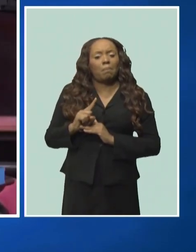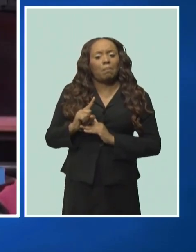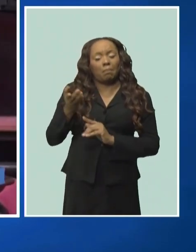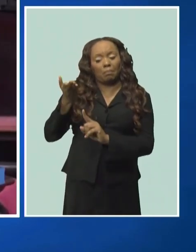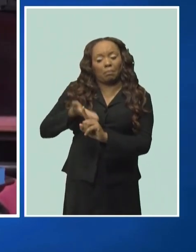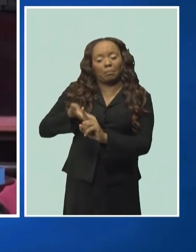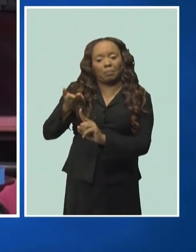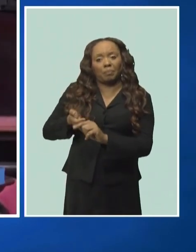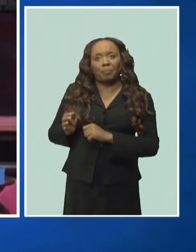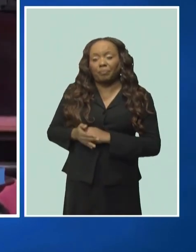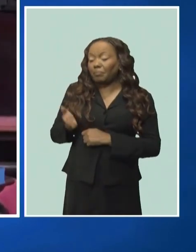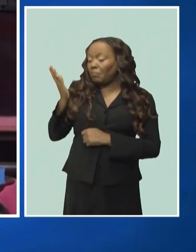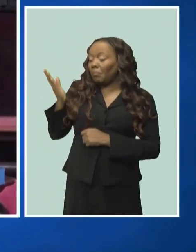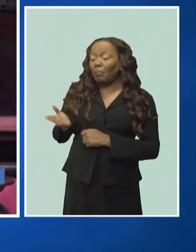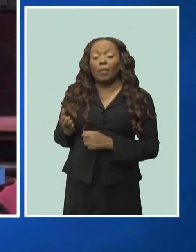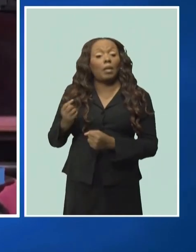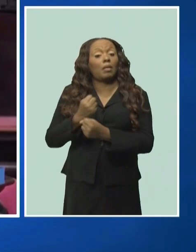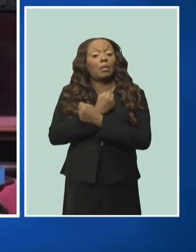your aim.